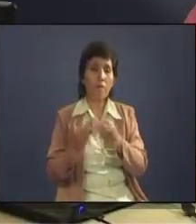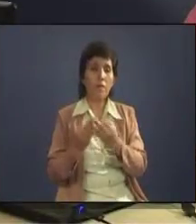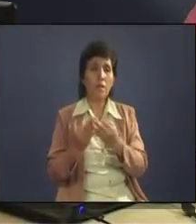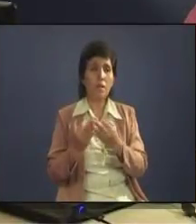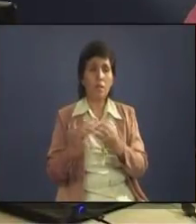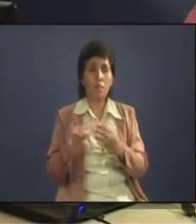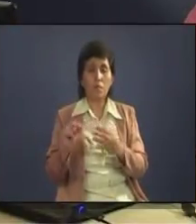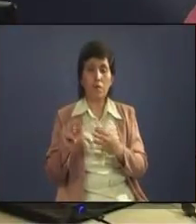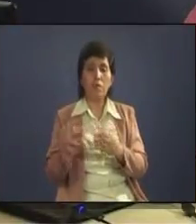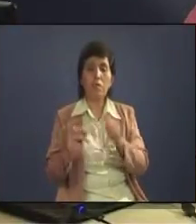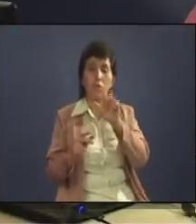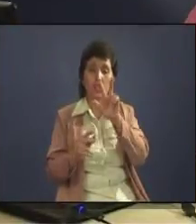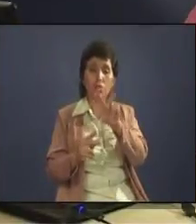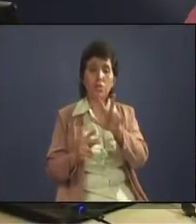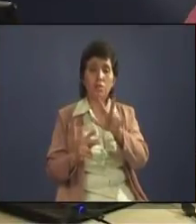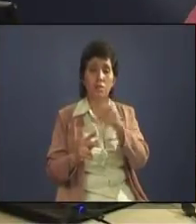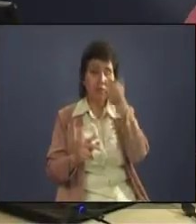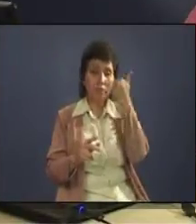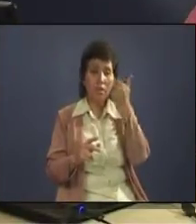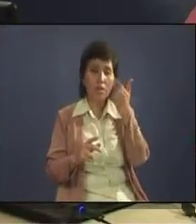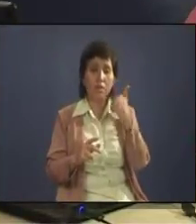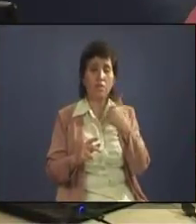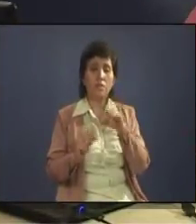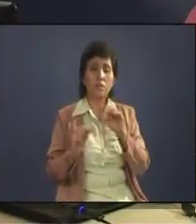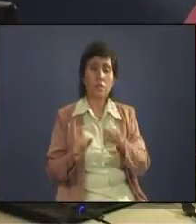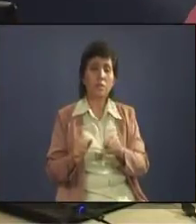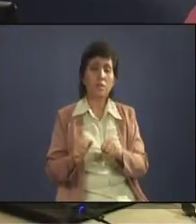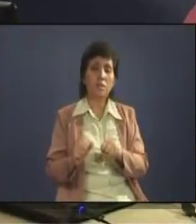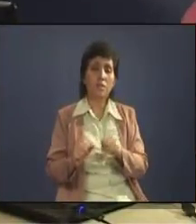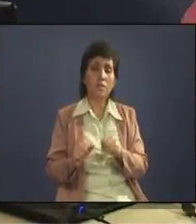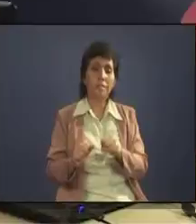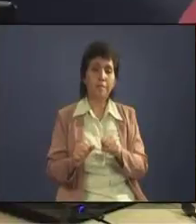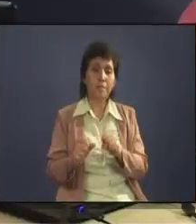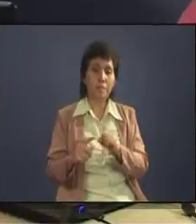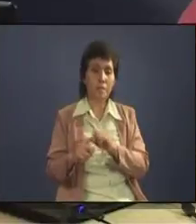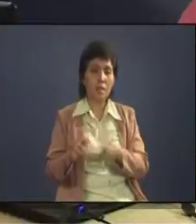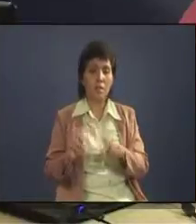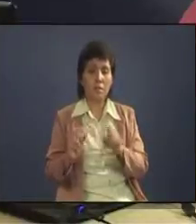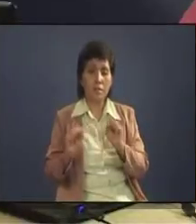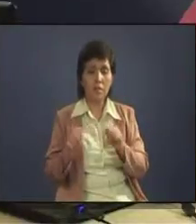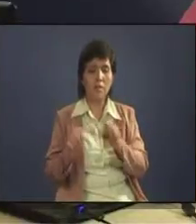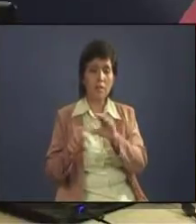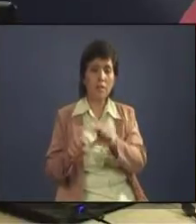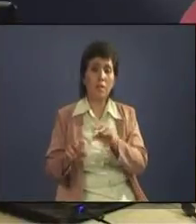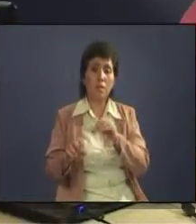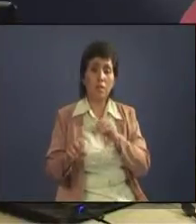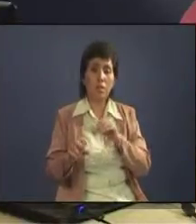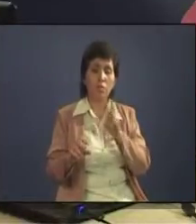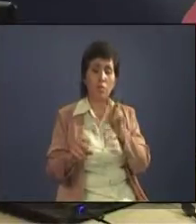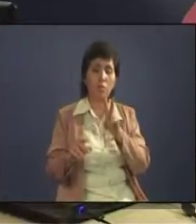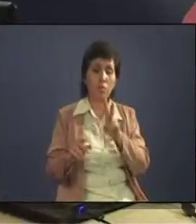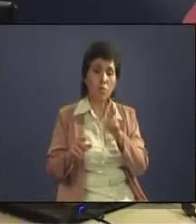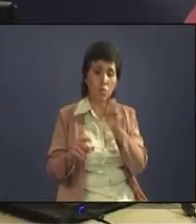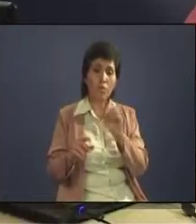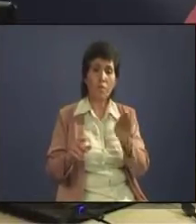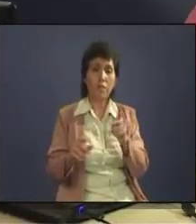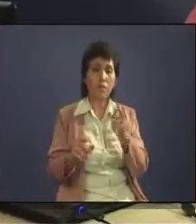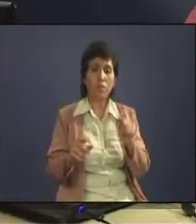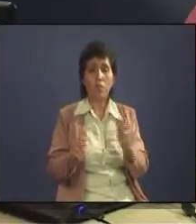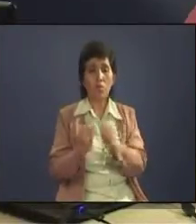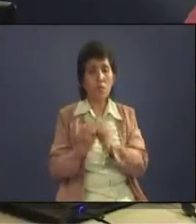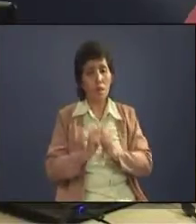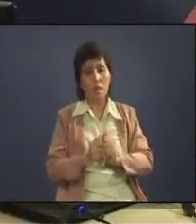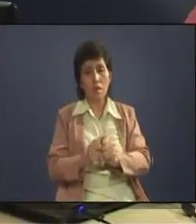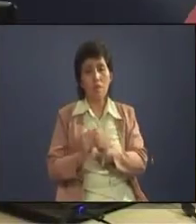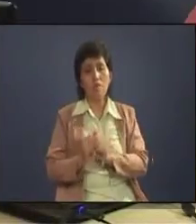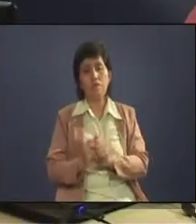that the three factors, it can exist alone, but you can also take it in terms of two of them together. If you have two of